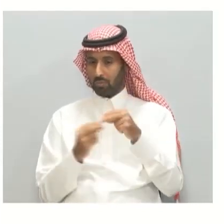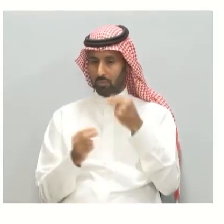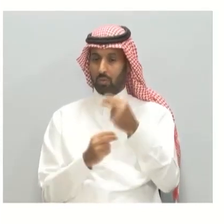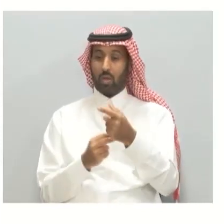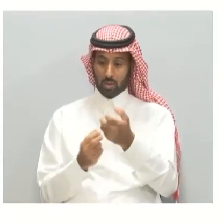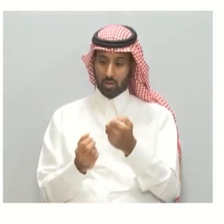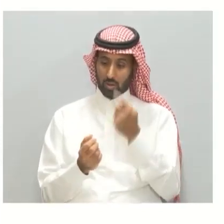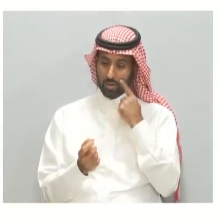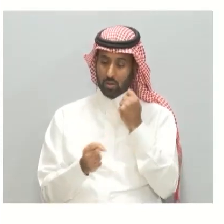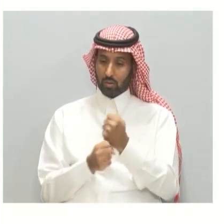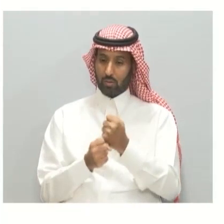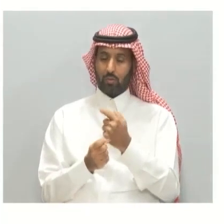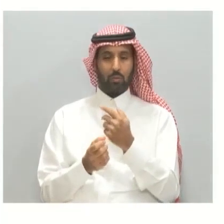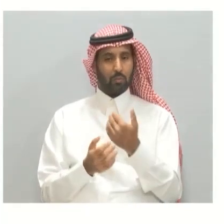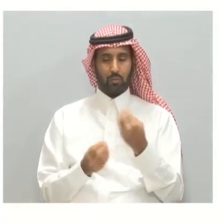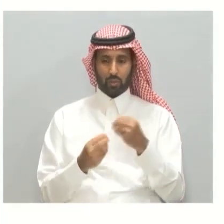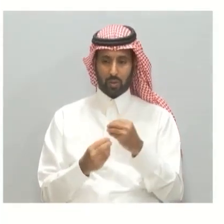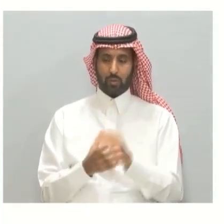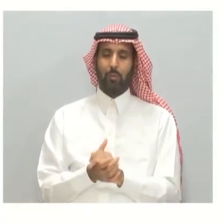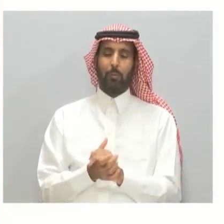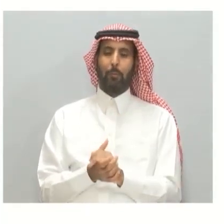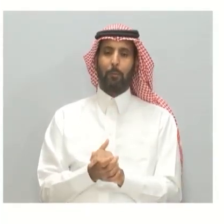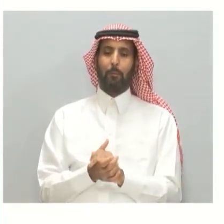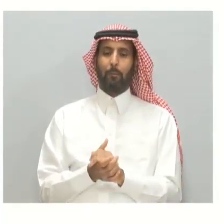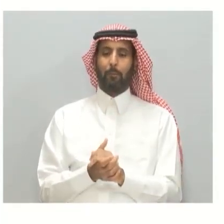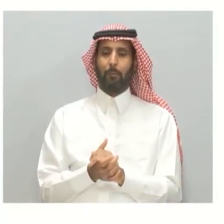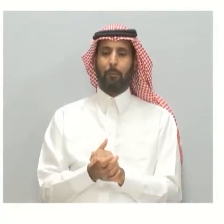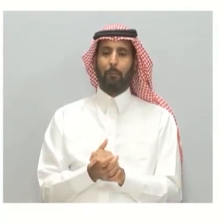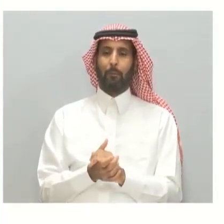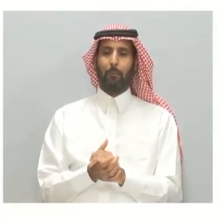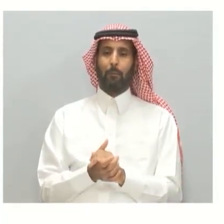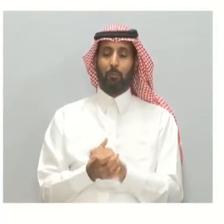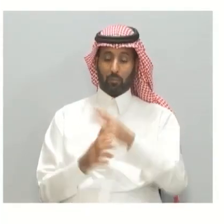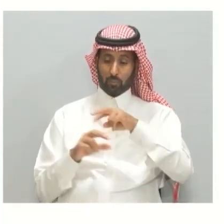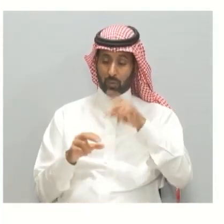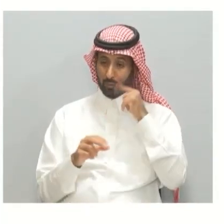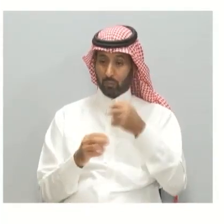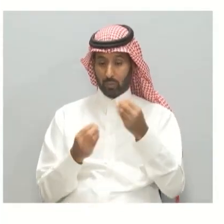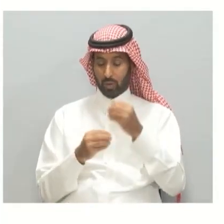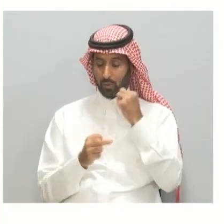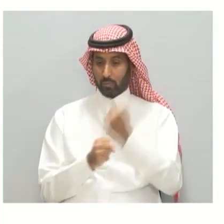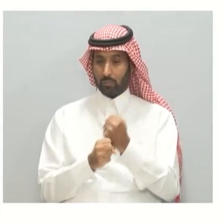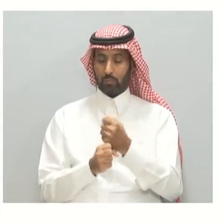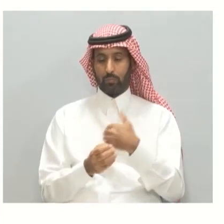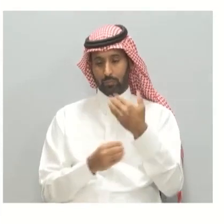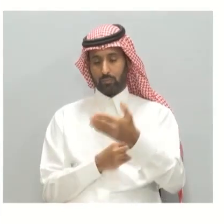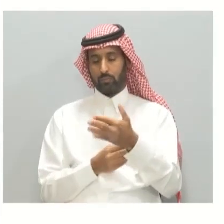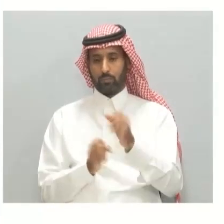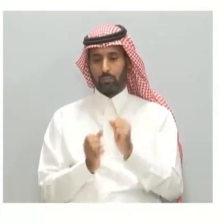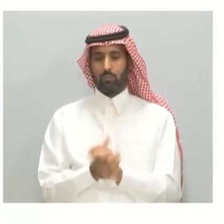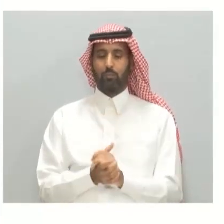greener alternatives. So they are quite promising due to current trends and